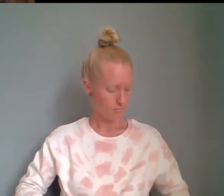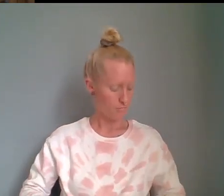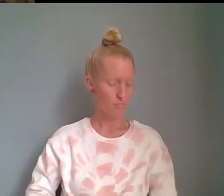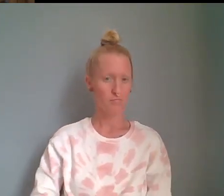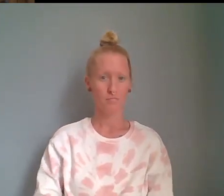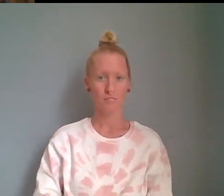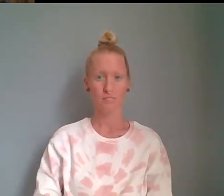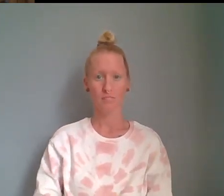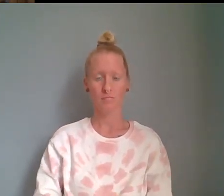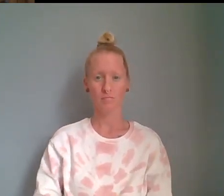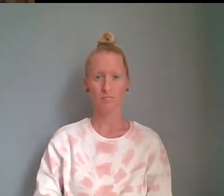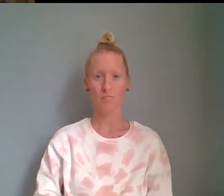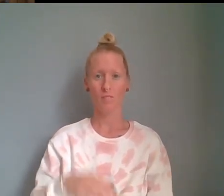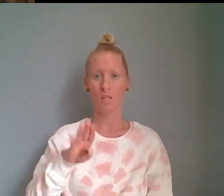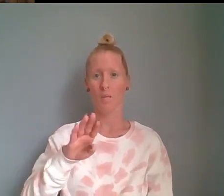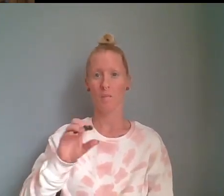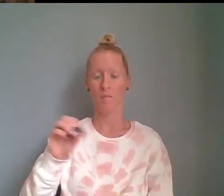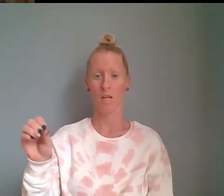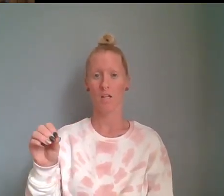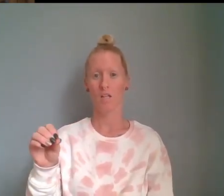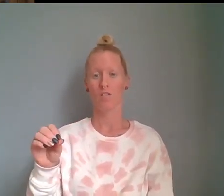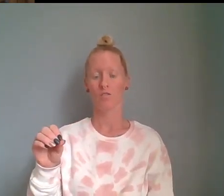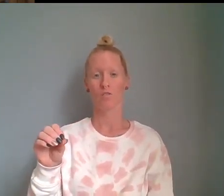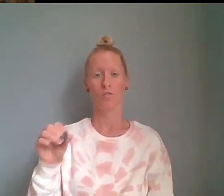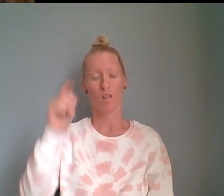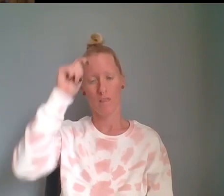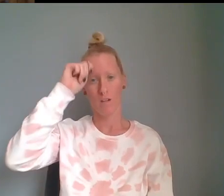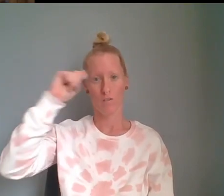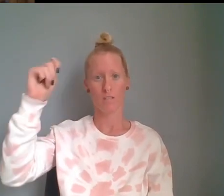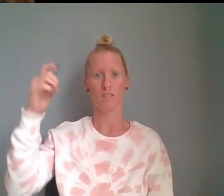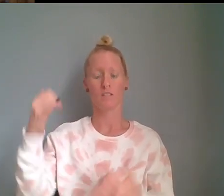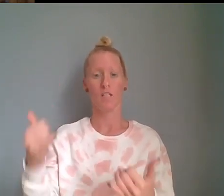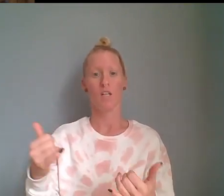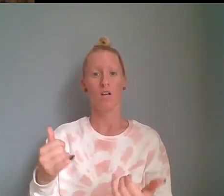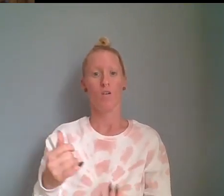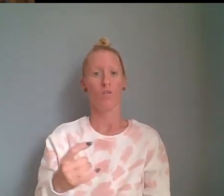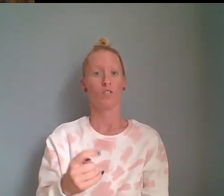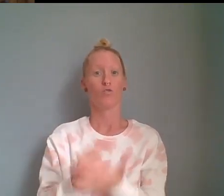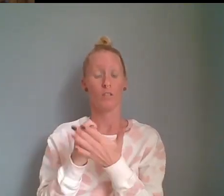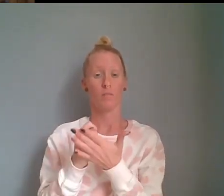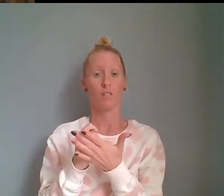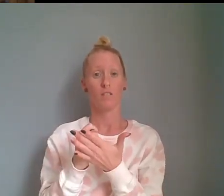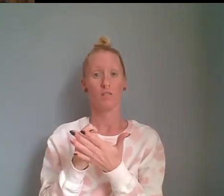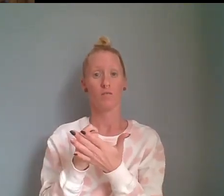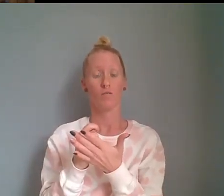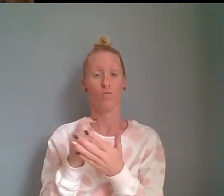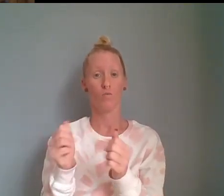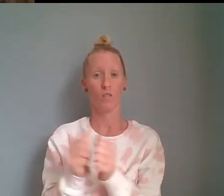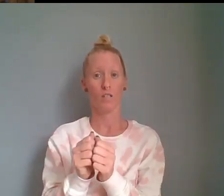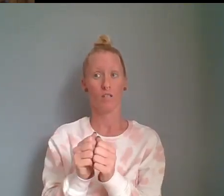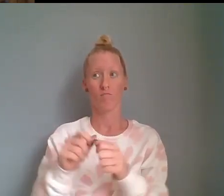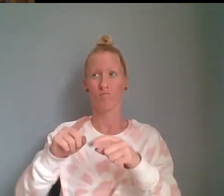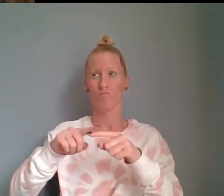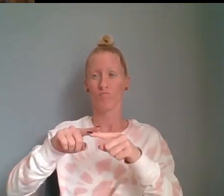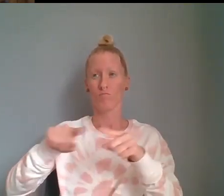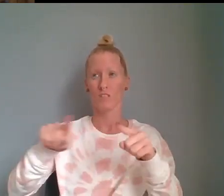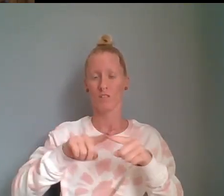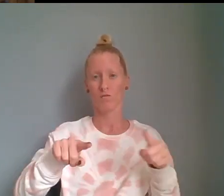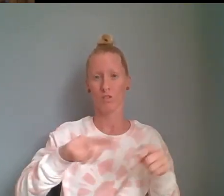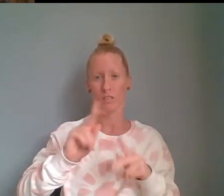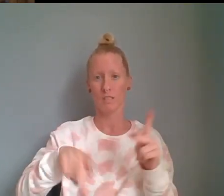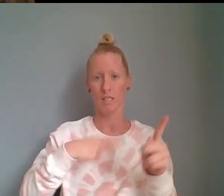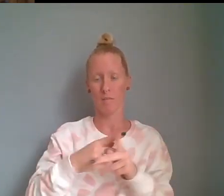So from the biological theories come a number of different drugs to treat the mood disorders. 2 of the older classes are